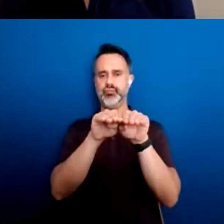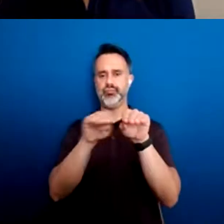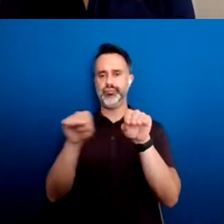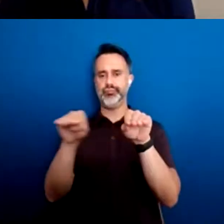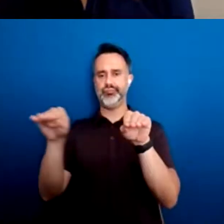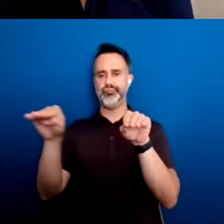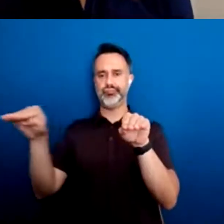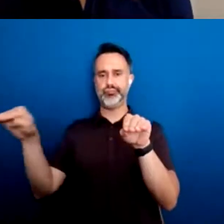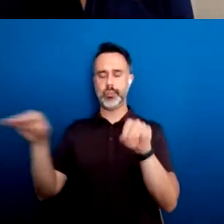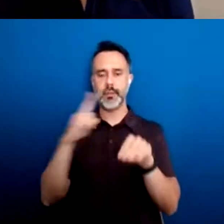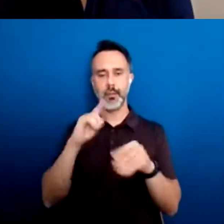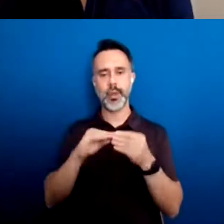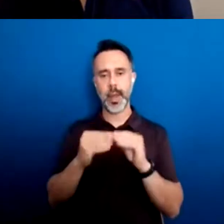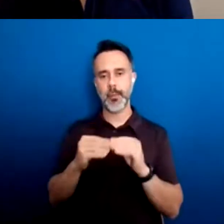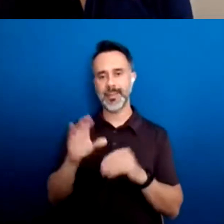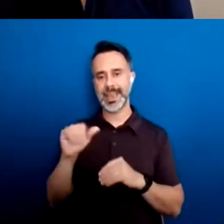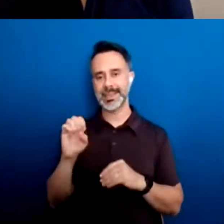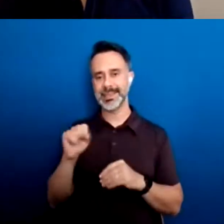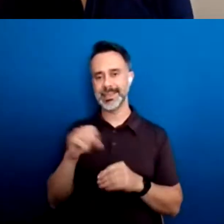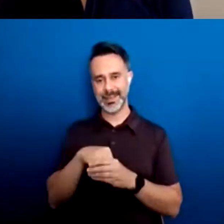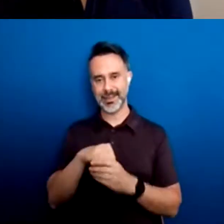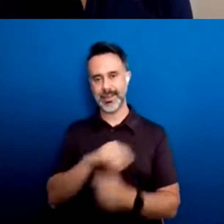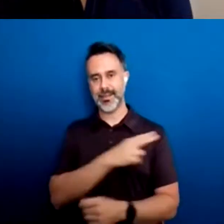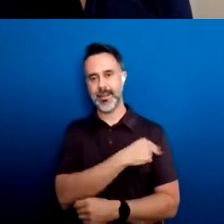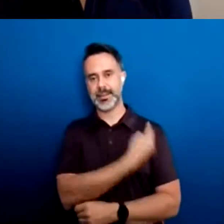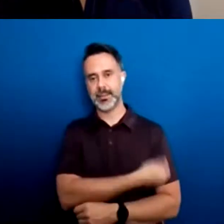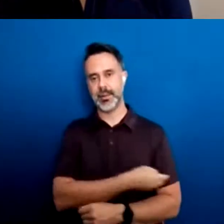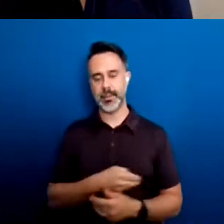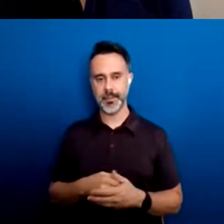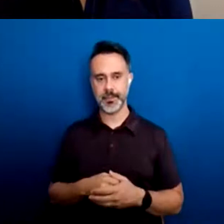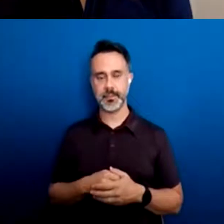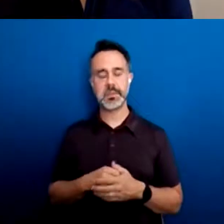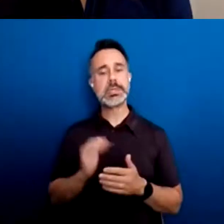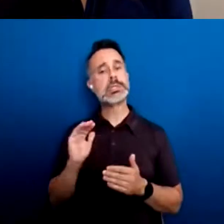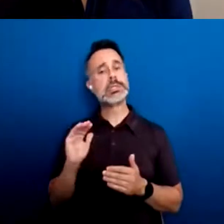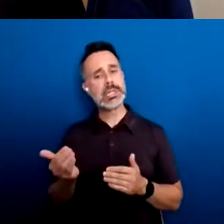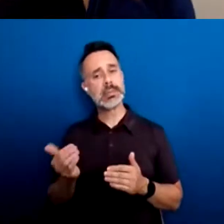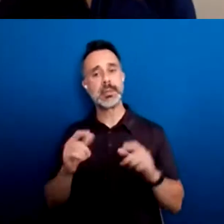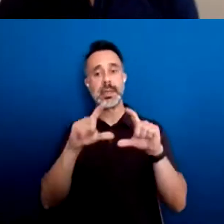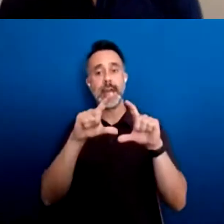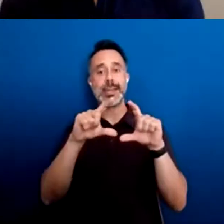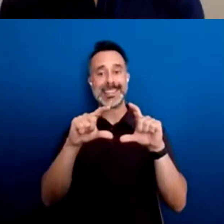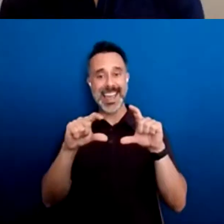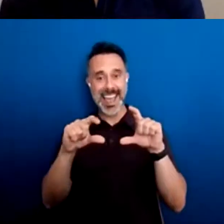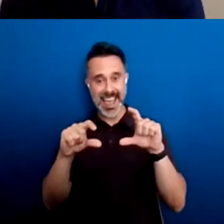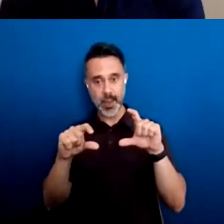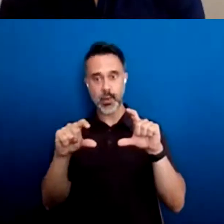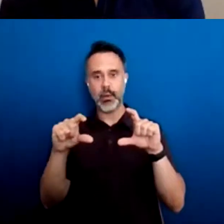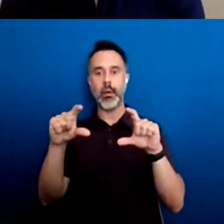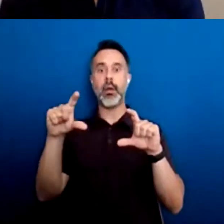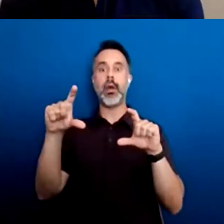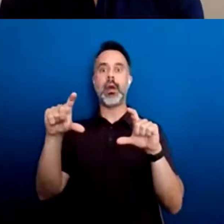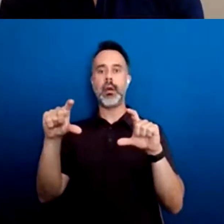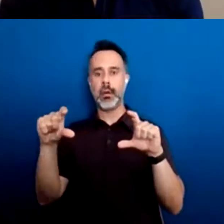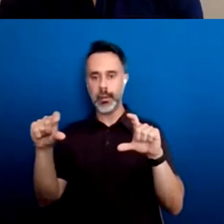have over in the hospital. It seems to be going down, and then it creeps back up again a little bit and goes